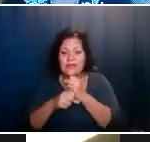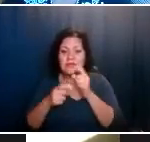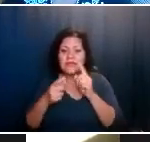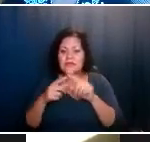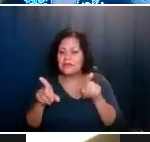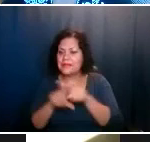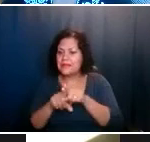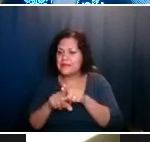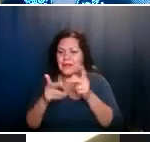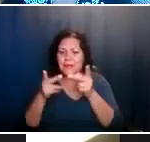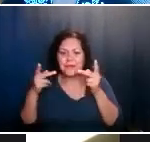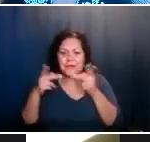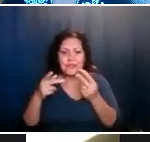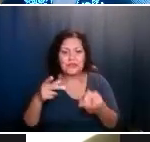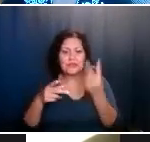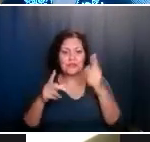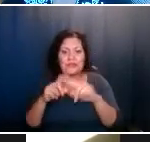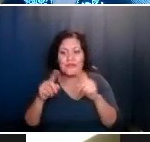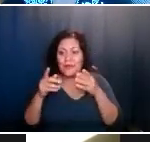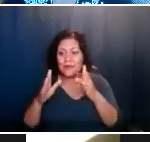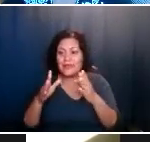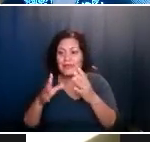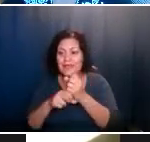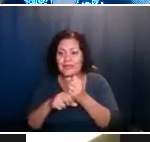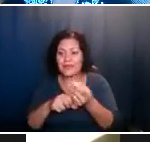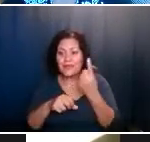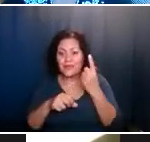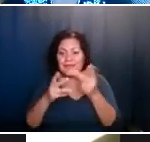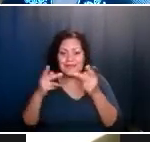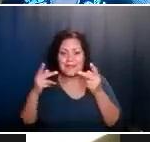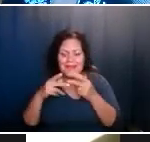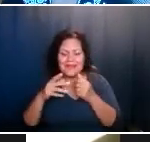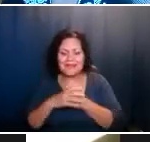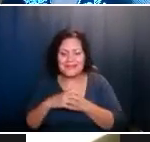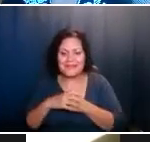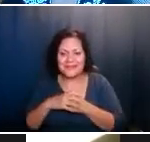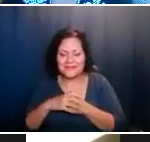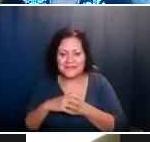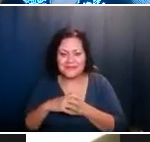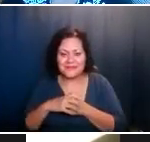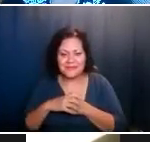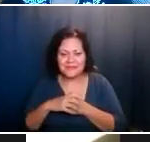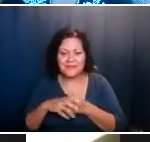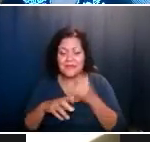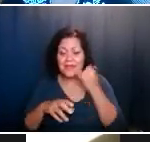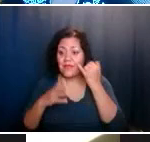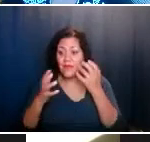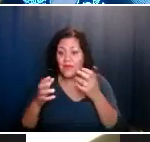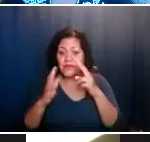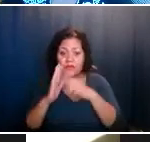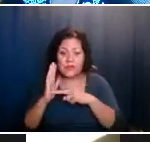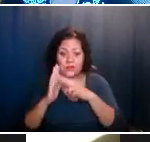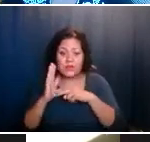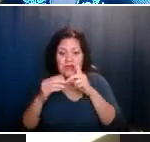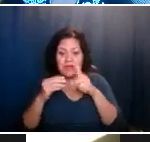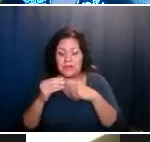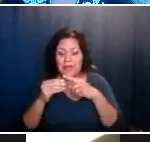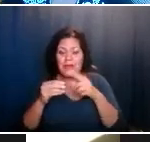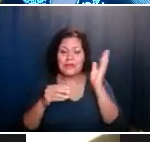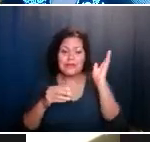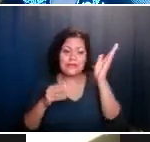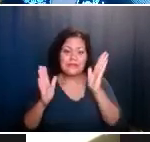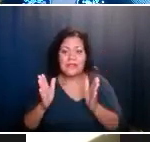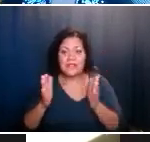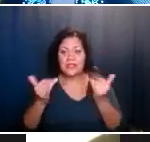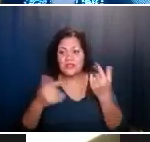2 ways to get to one spot. If you want to just read about the speakers for today, you can do